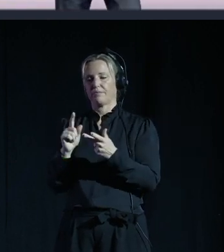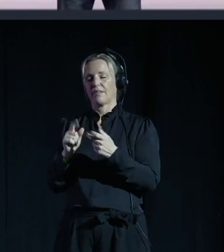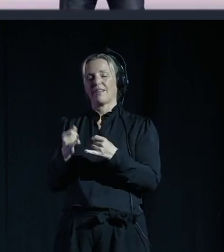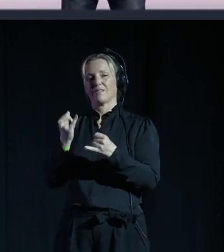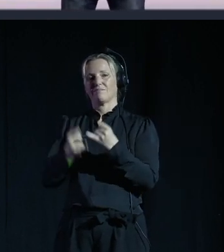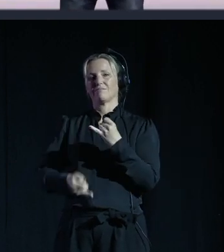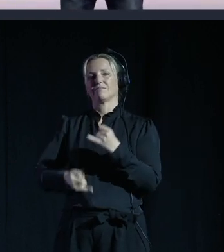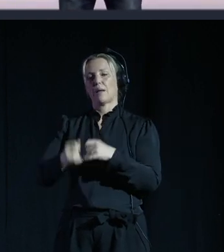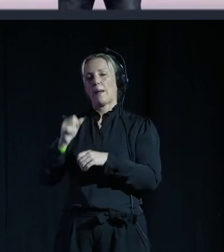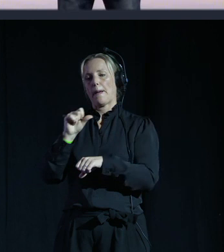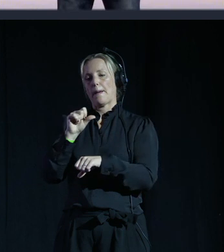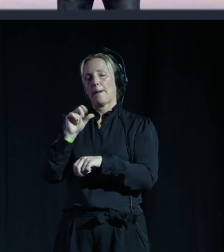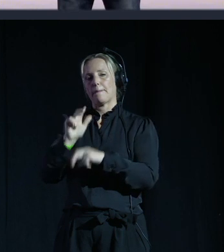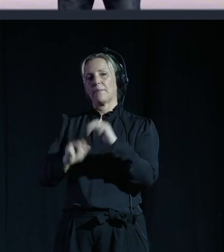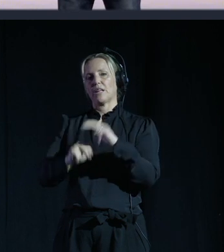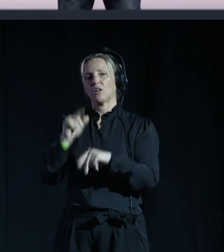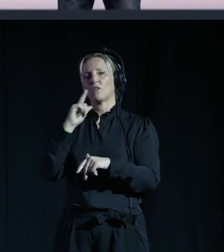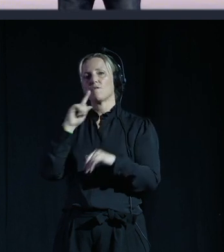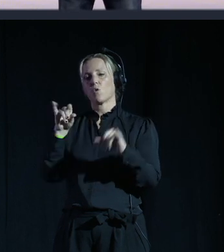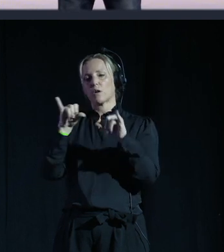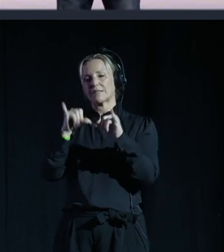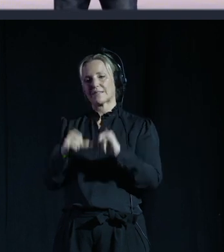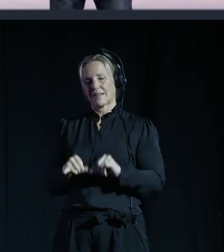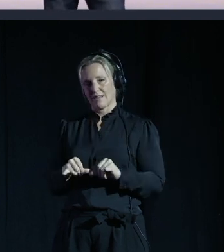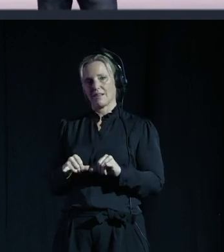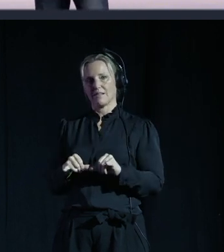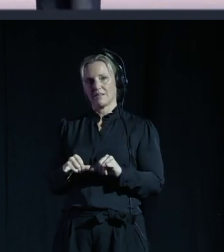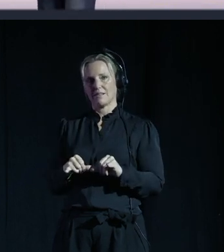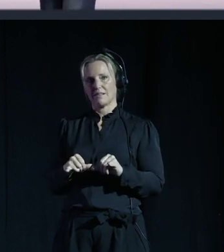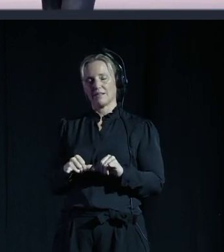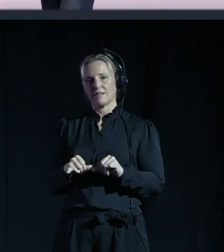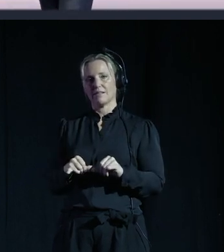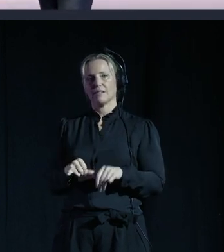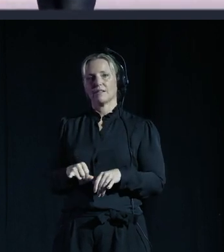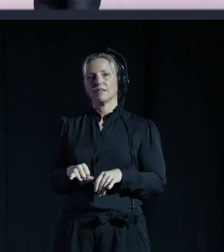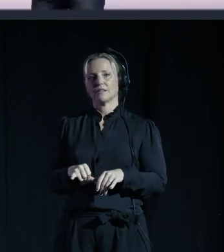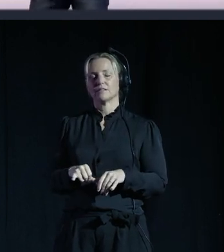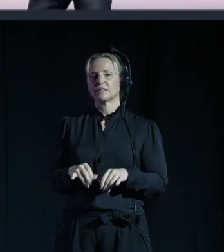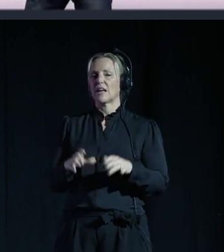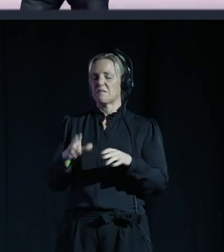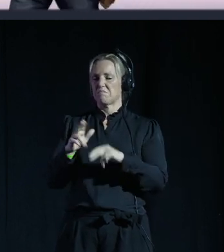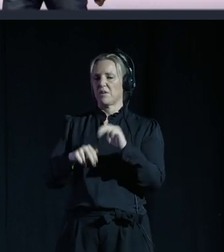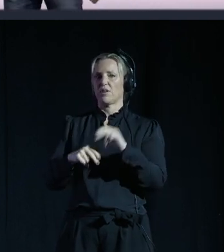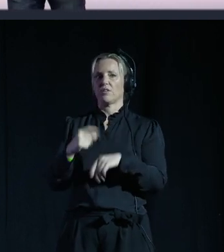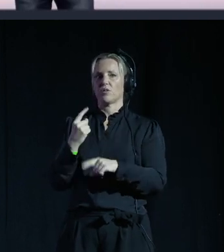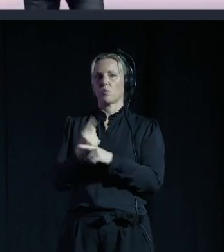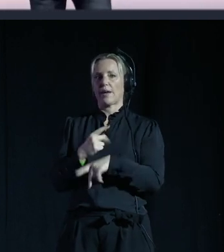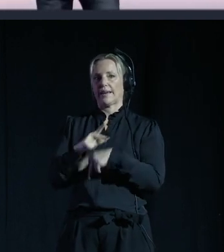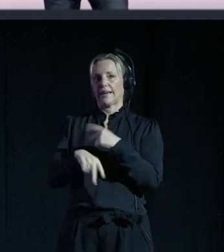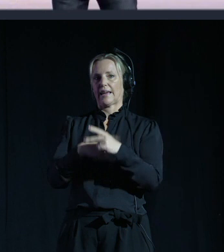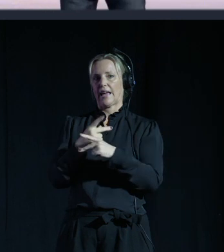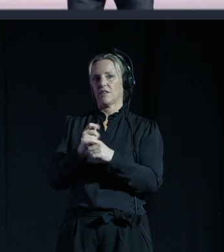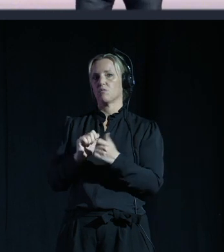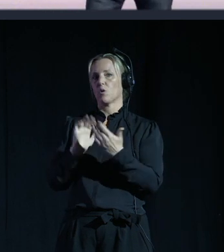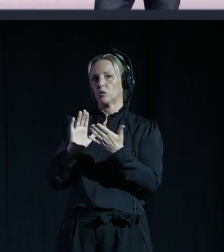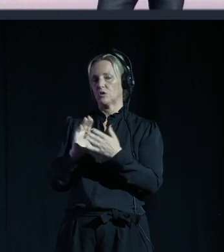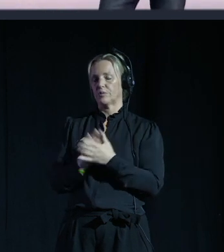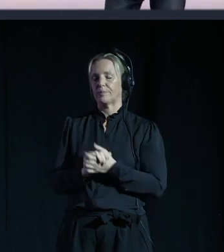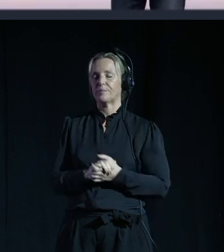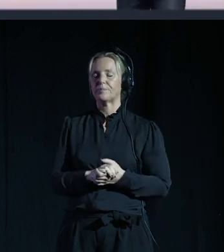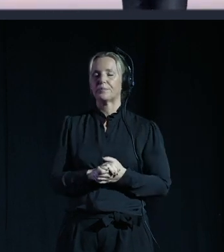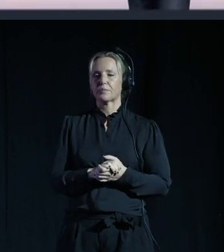That means use the right patterns, build the right architectures, and build the right type of approach that's going to help you scale.